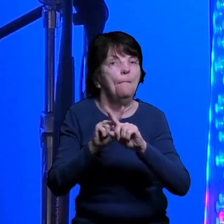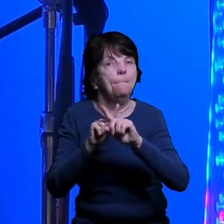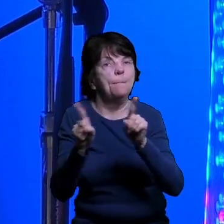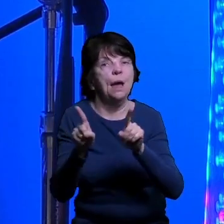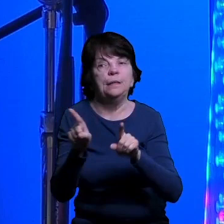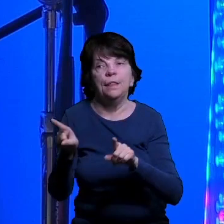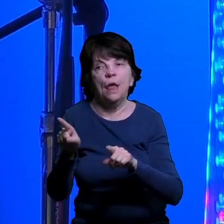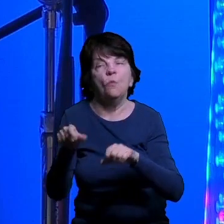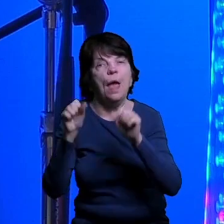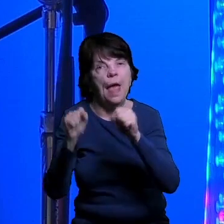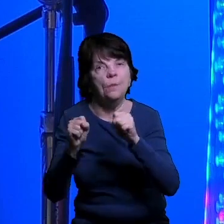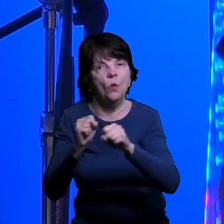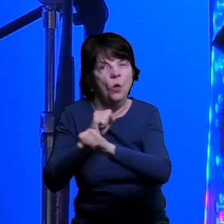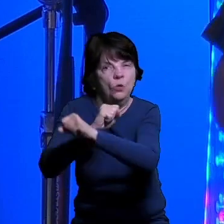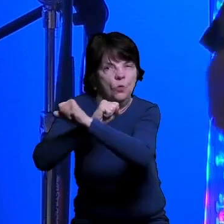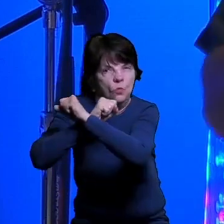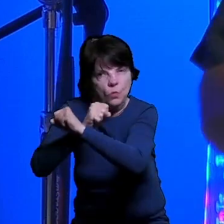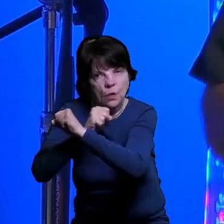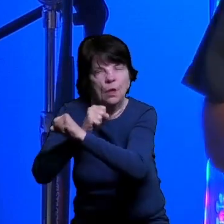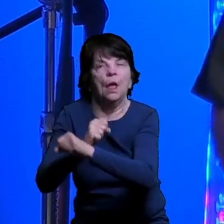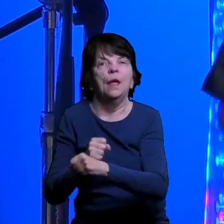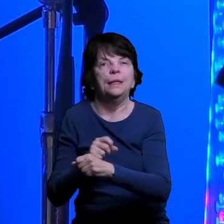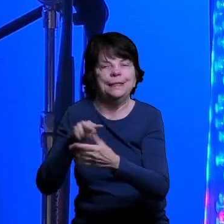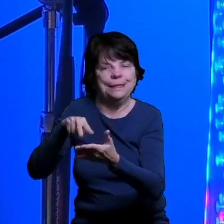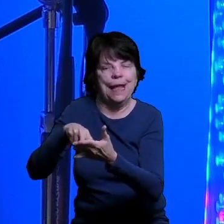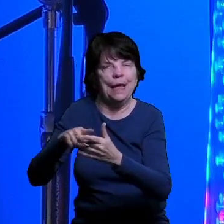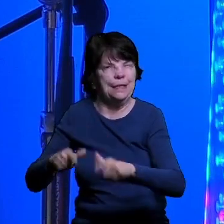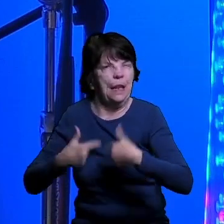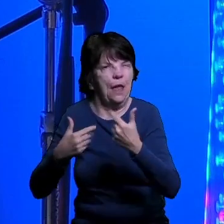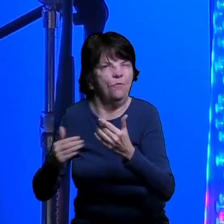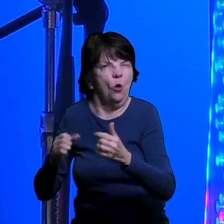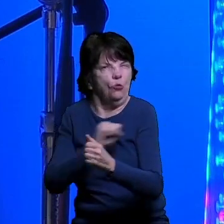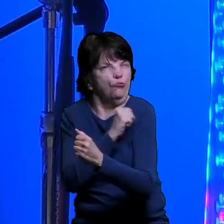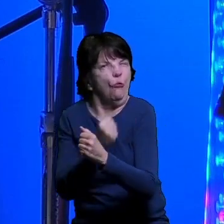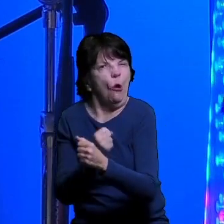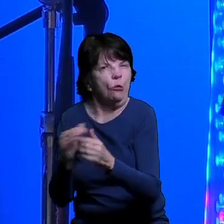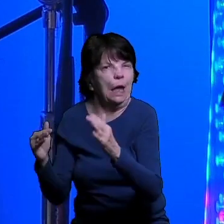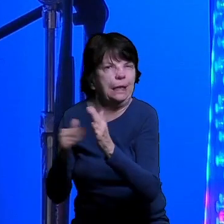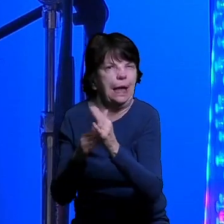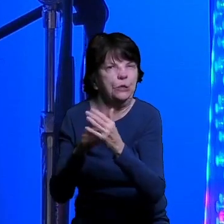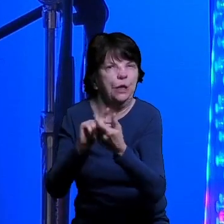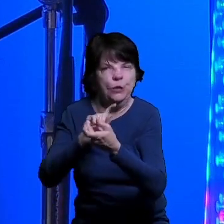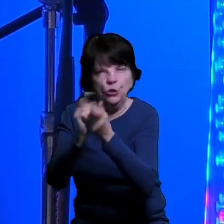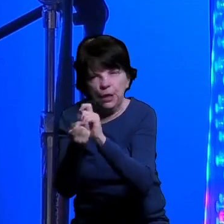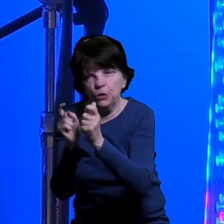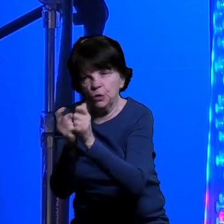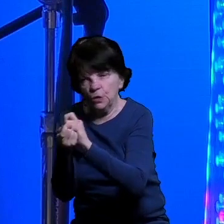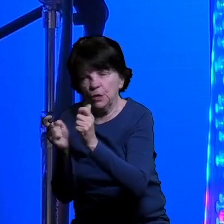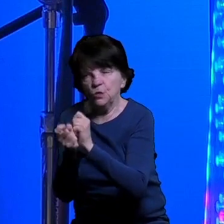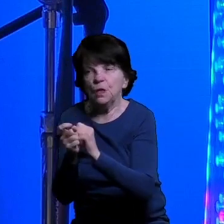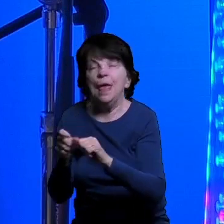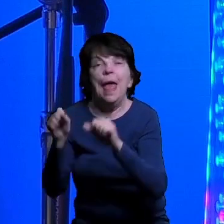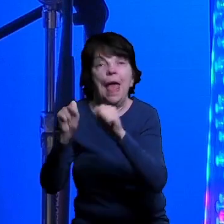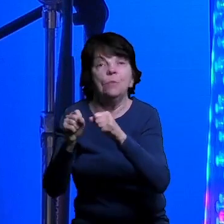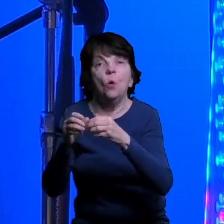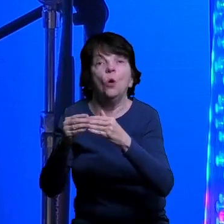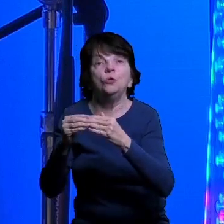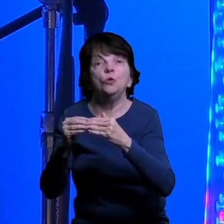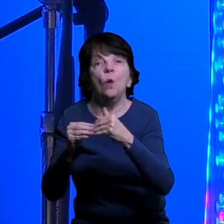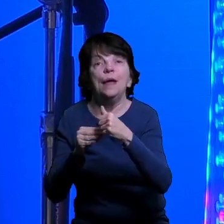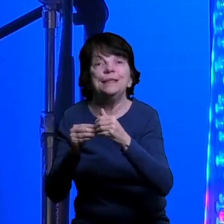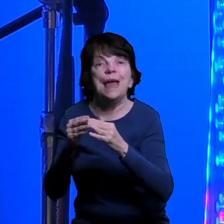able to withstand the struggles of life. They were able to improvise. They were able to adapt. They were able to overcome